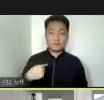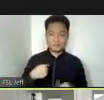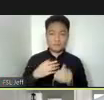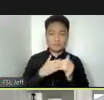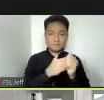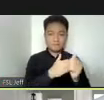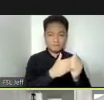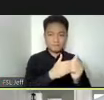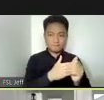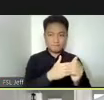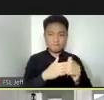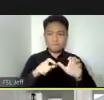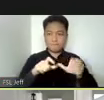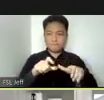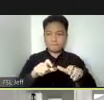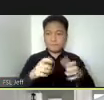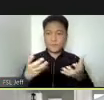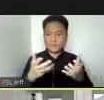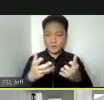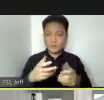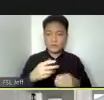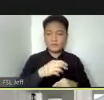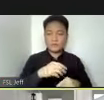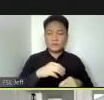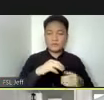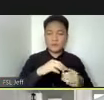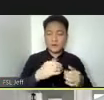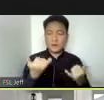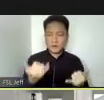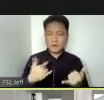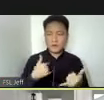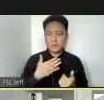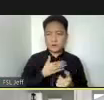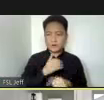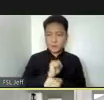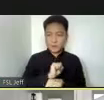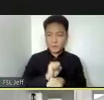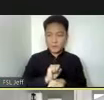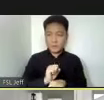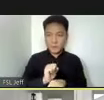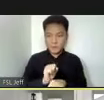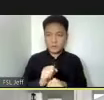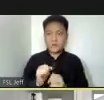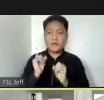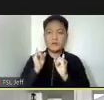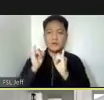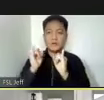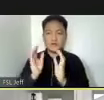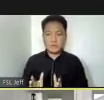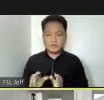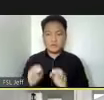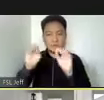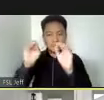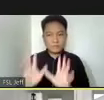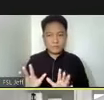orthotic technician, and patient advocate at Cebu Doctors University, Cebu. I am also